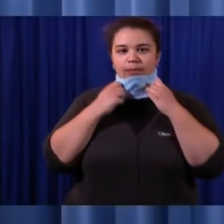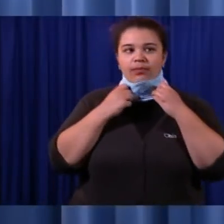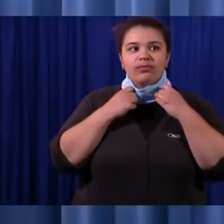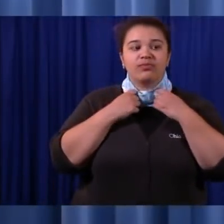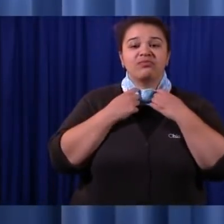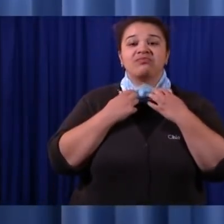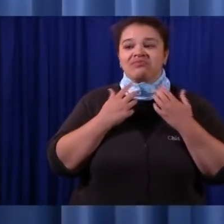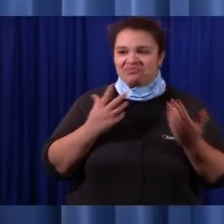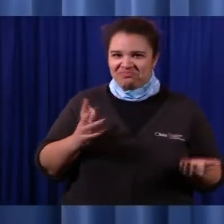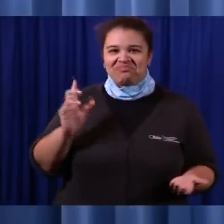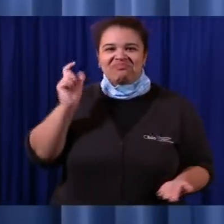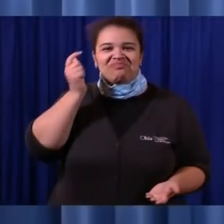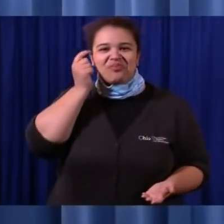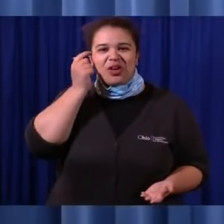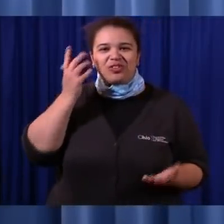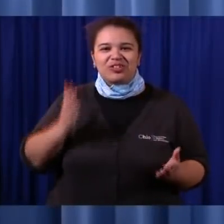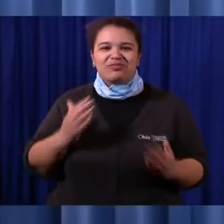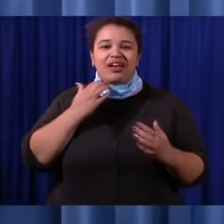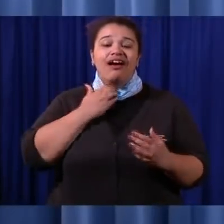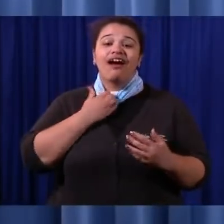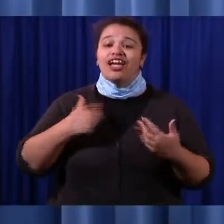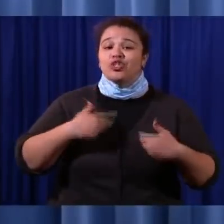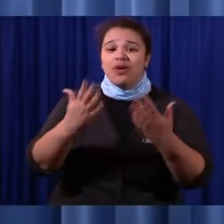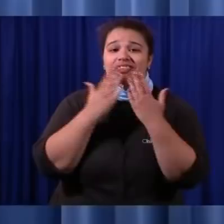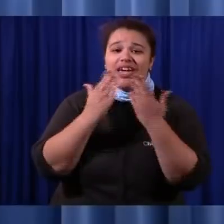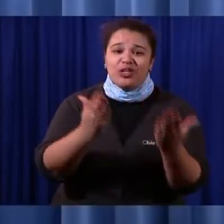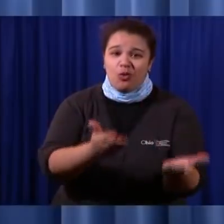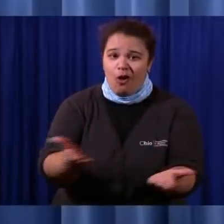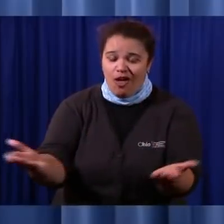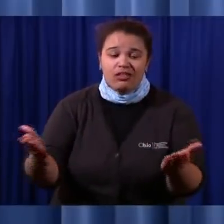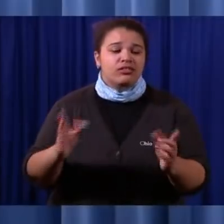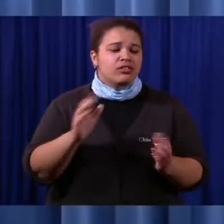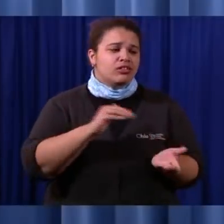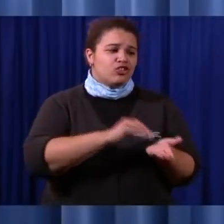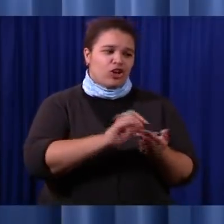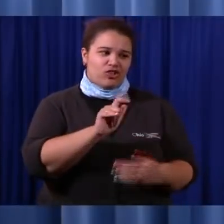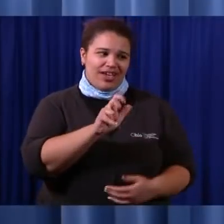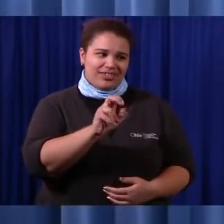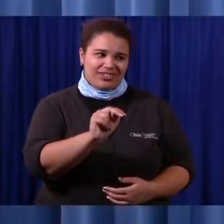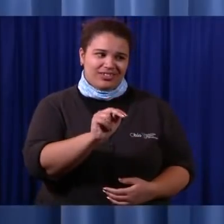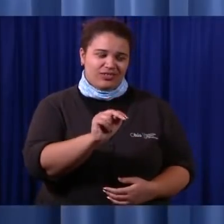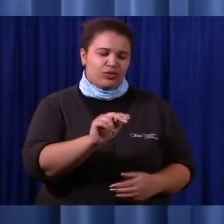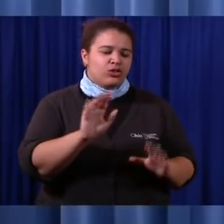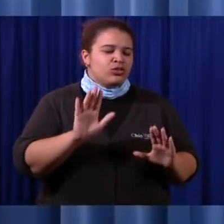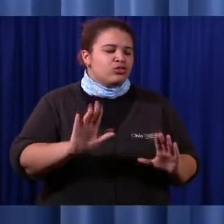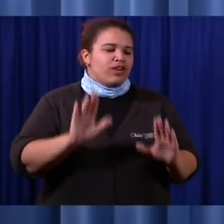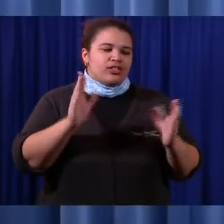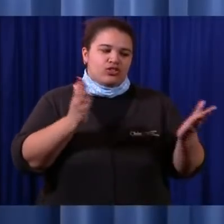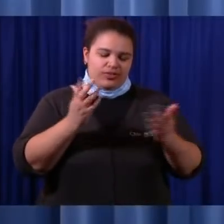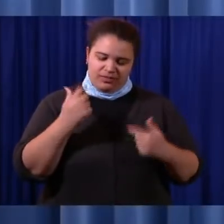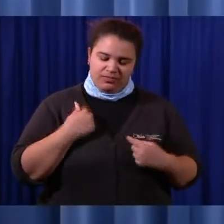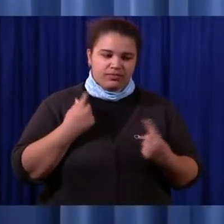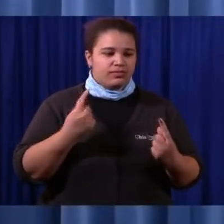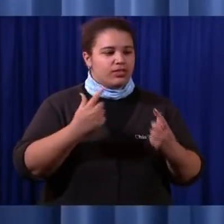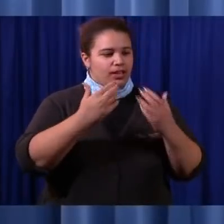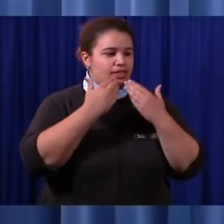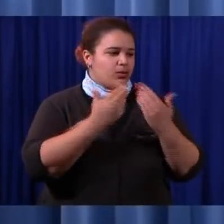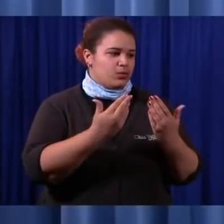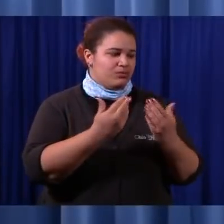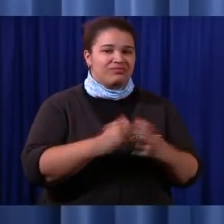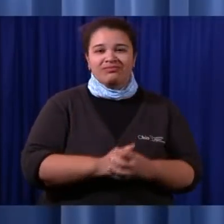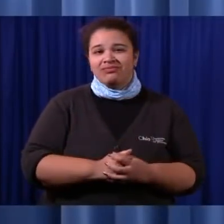Thank all of you very much. Dr. Acton, thank you for your great service. Good to be with